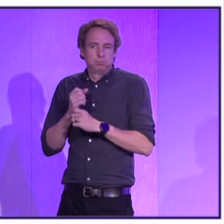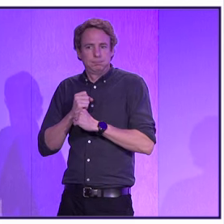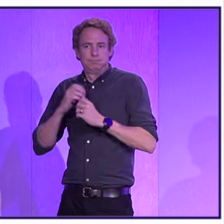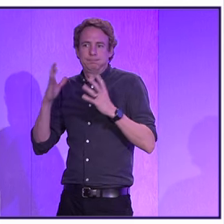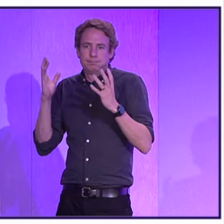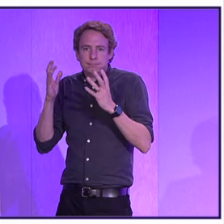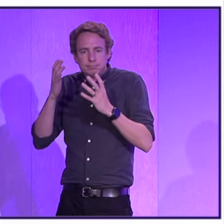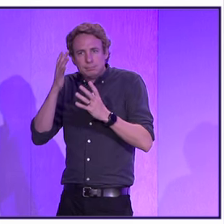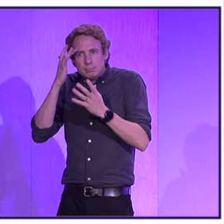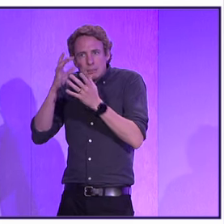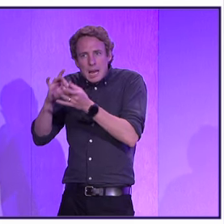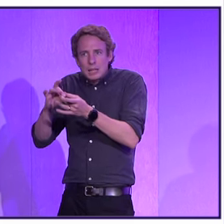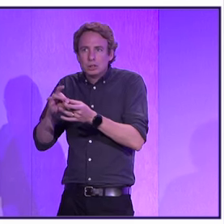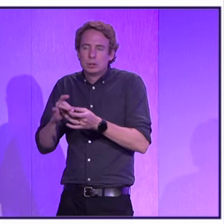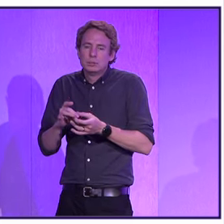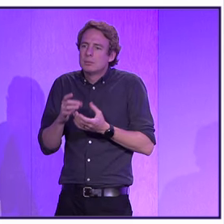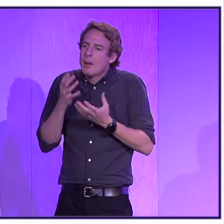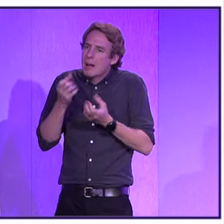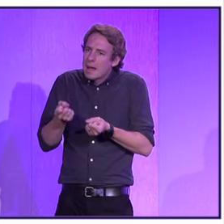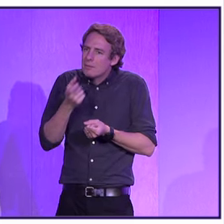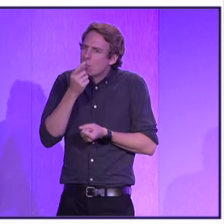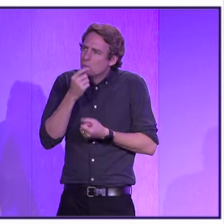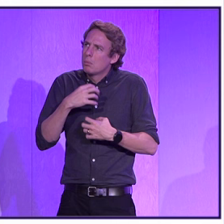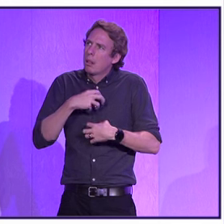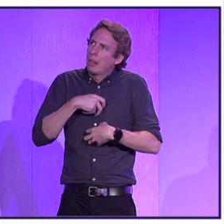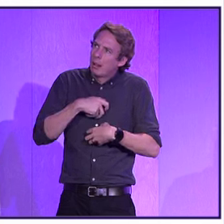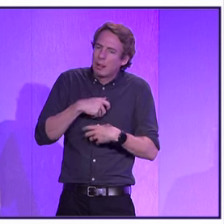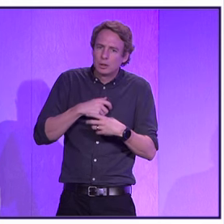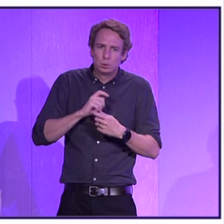connection and change potential.